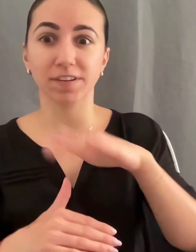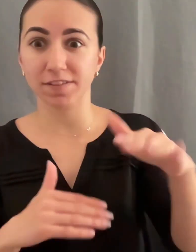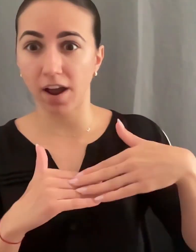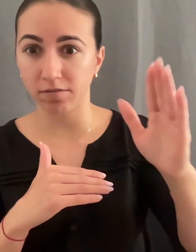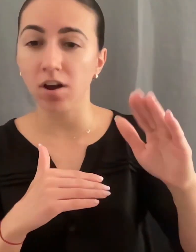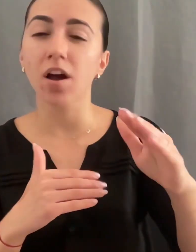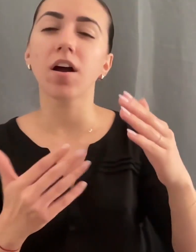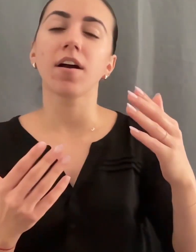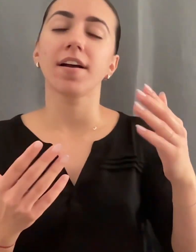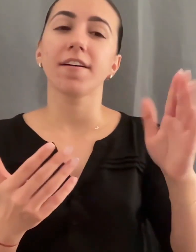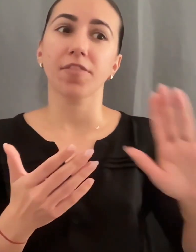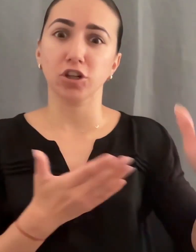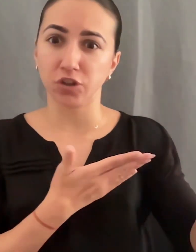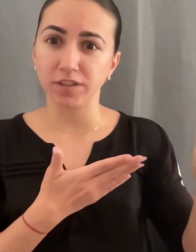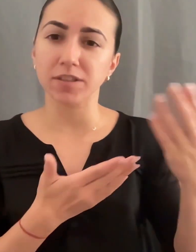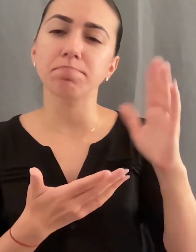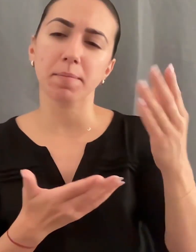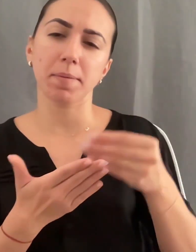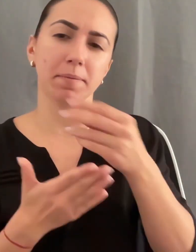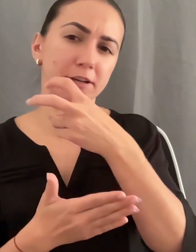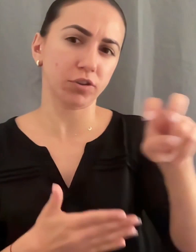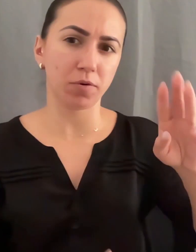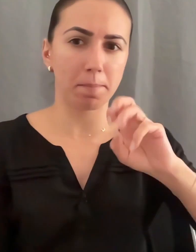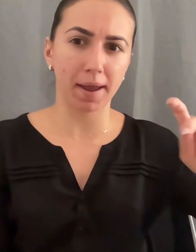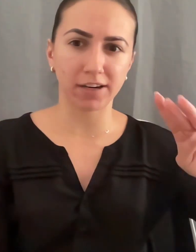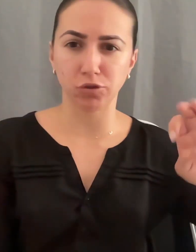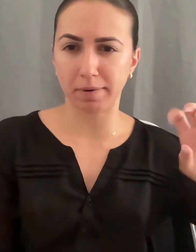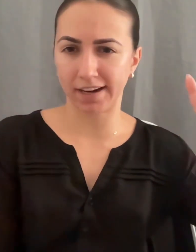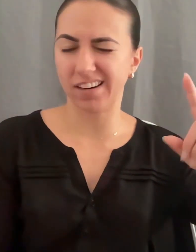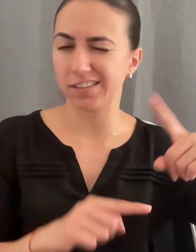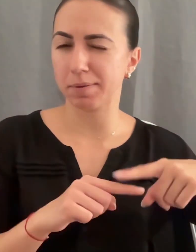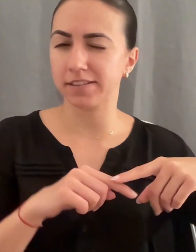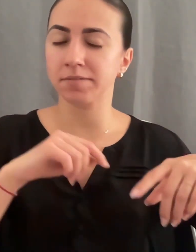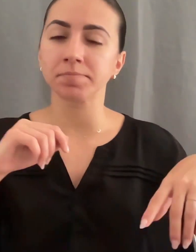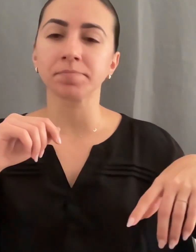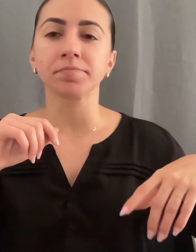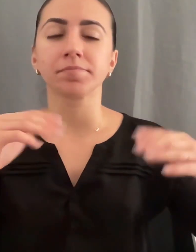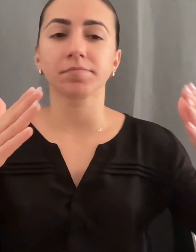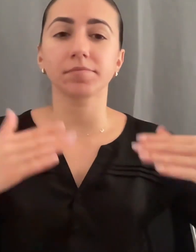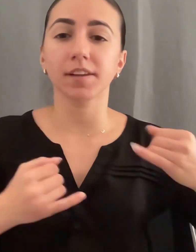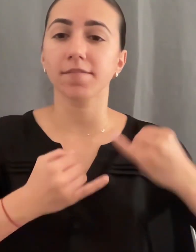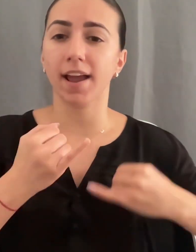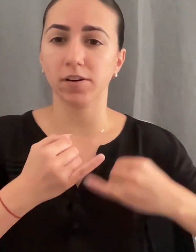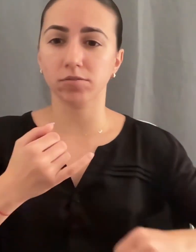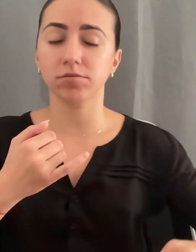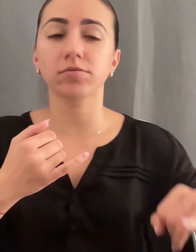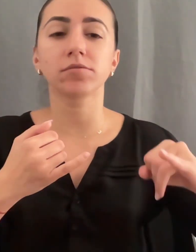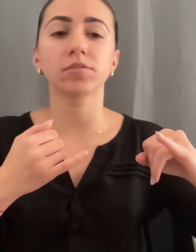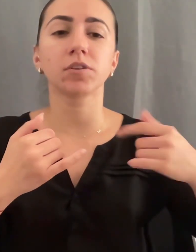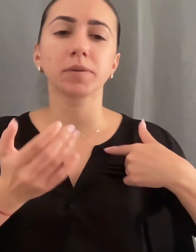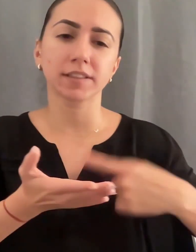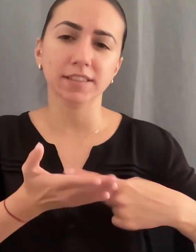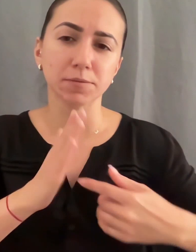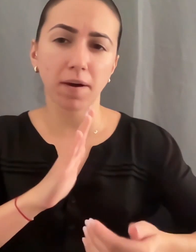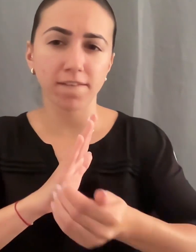that in mind when the beneficiary of these accounts start to age. And then finally, we already tackled a little bit about